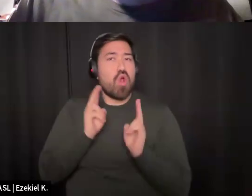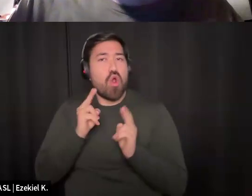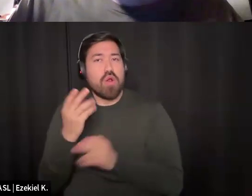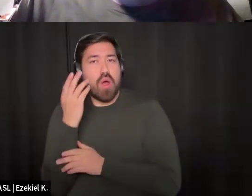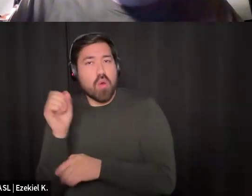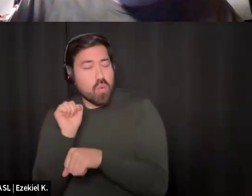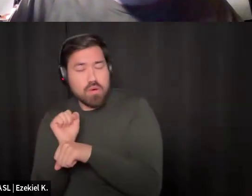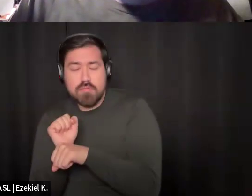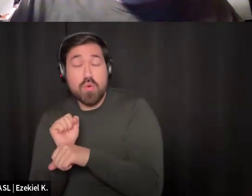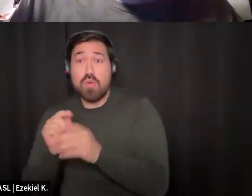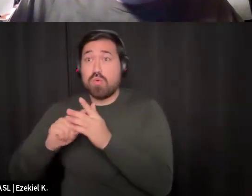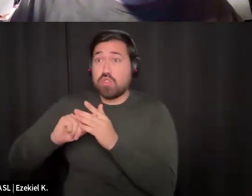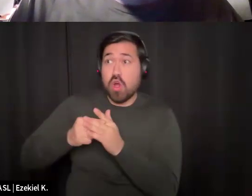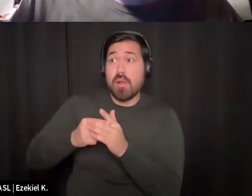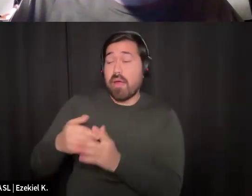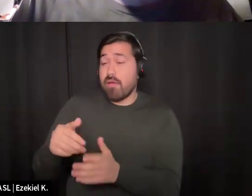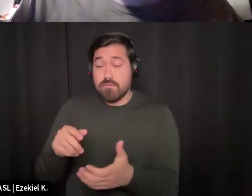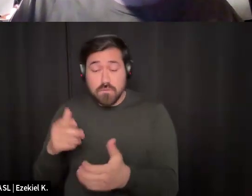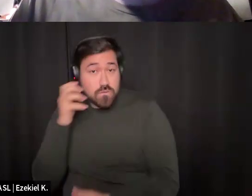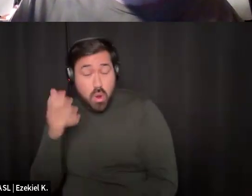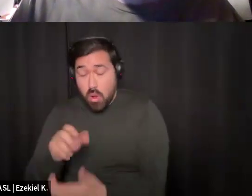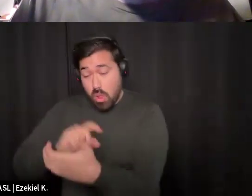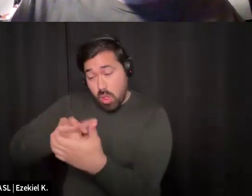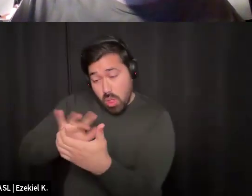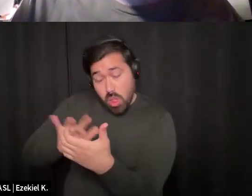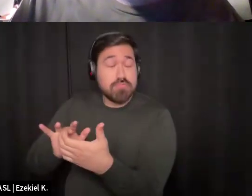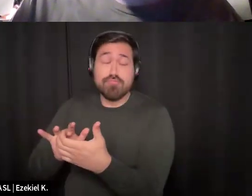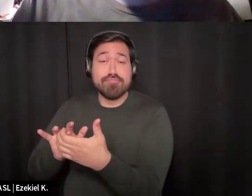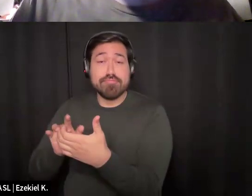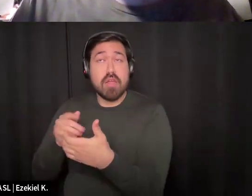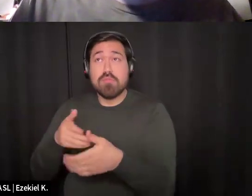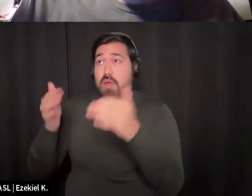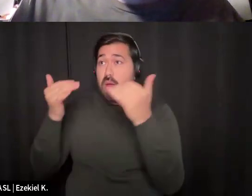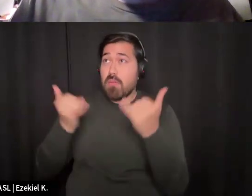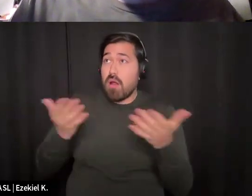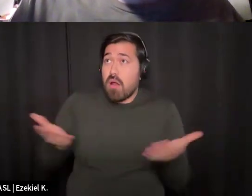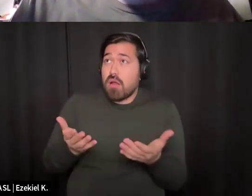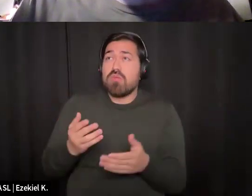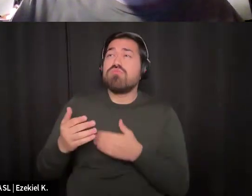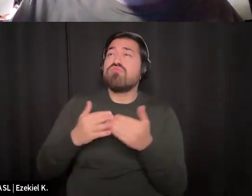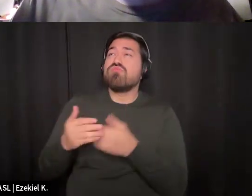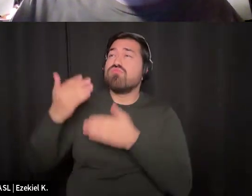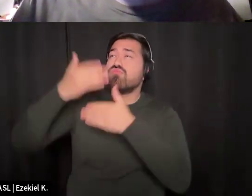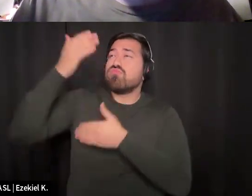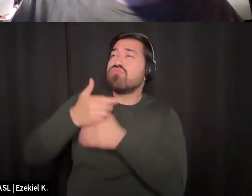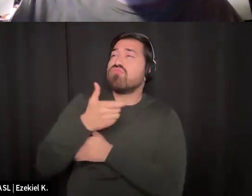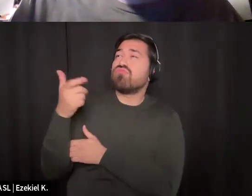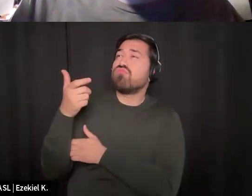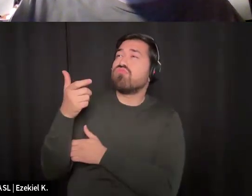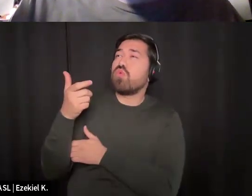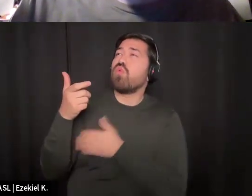I don't start on my phone. I try to just be present with whatever birds show up that day and watch